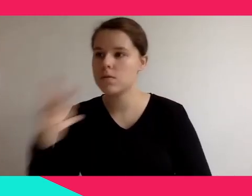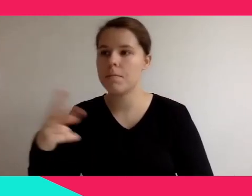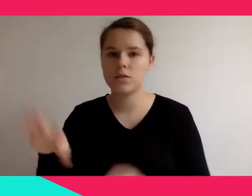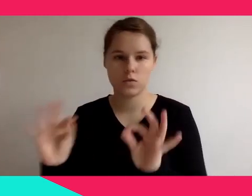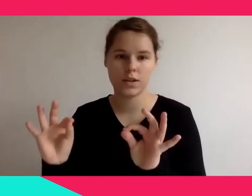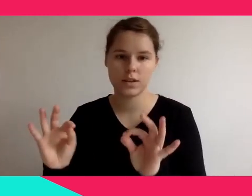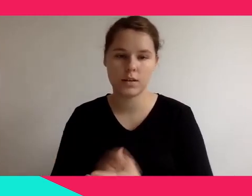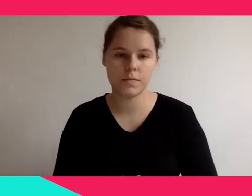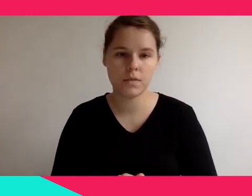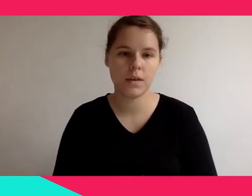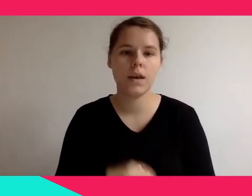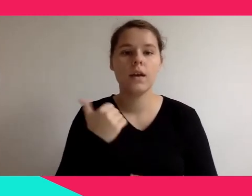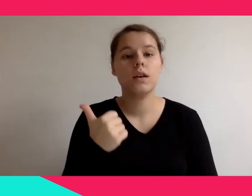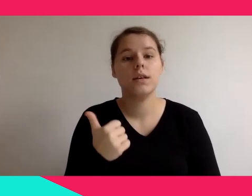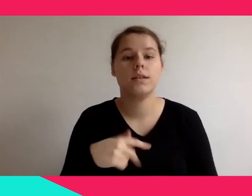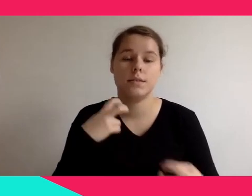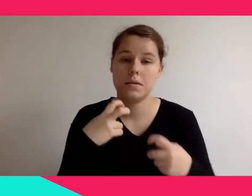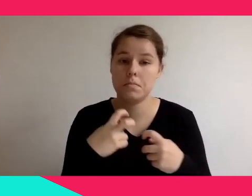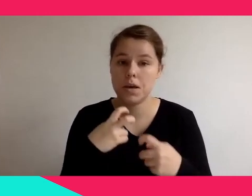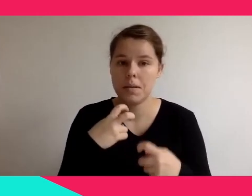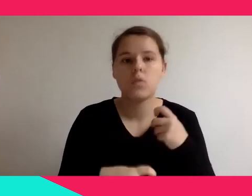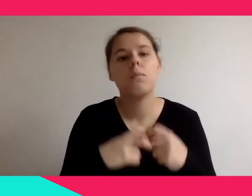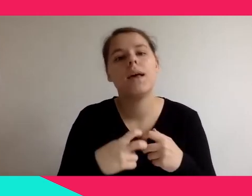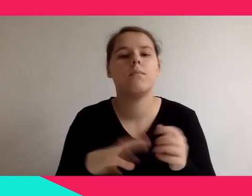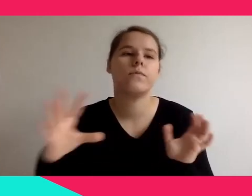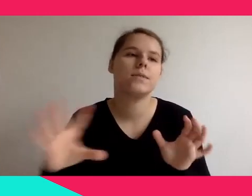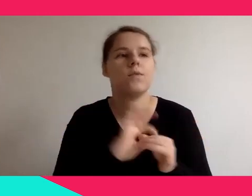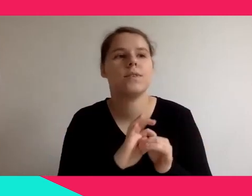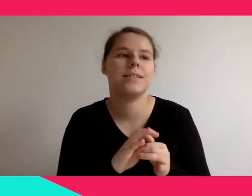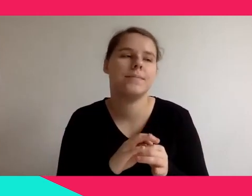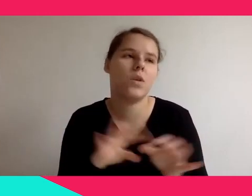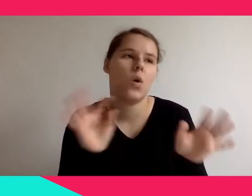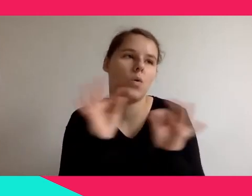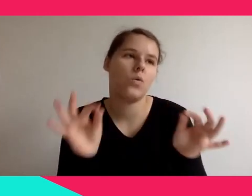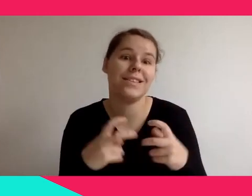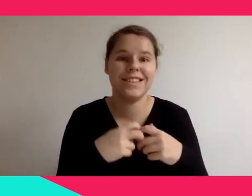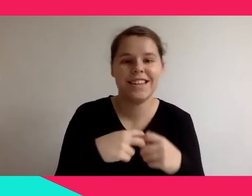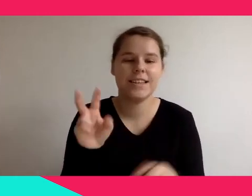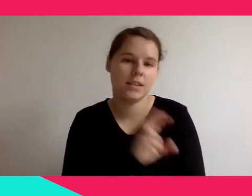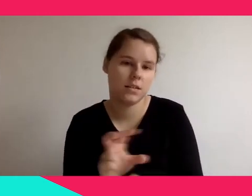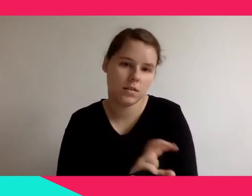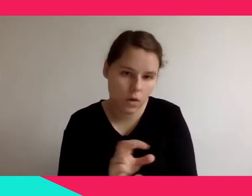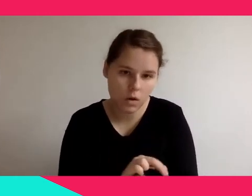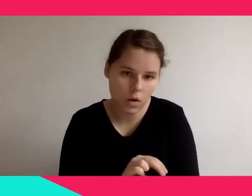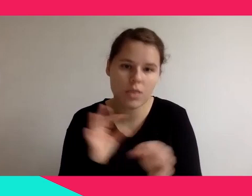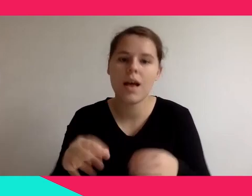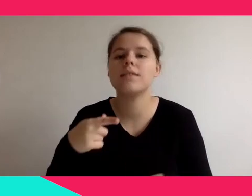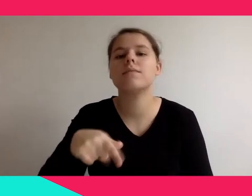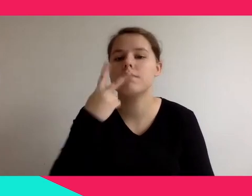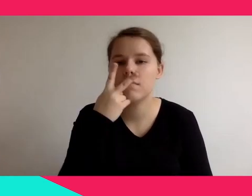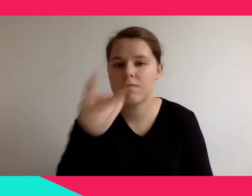of course, is trial and error and things that die digitally on you.